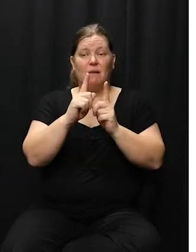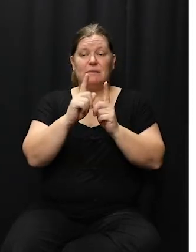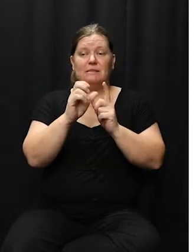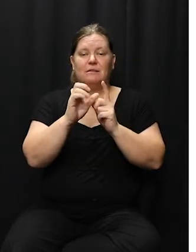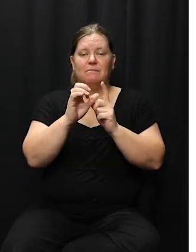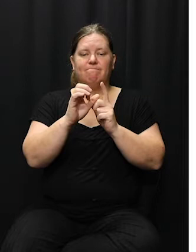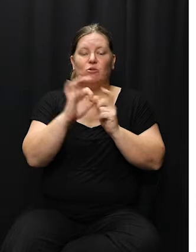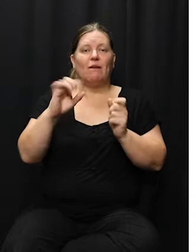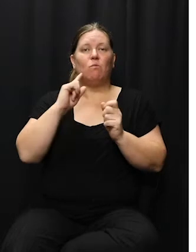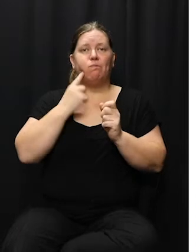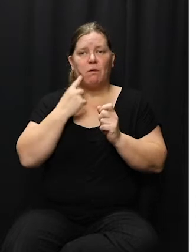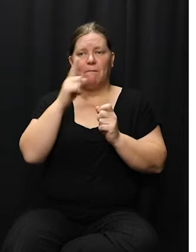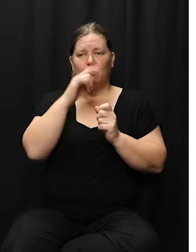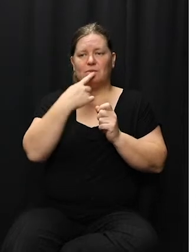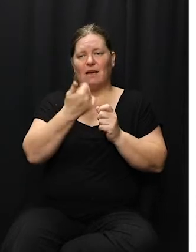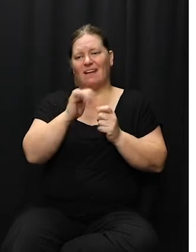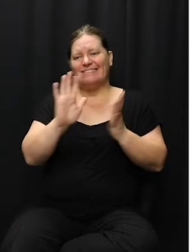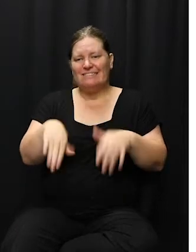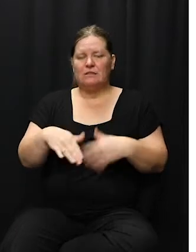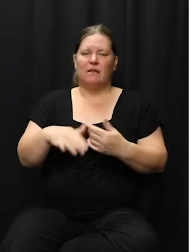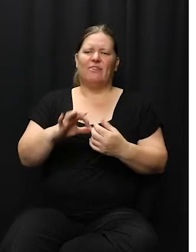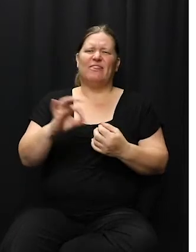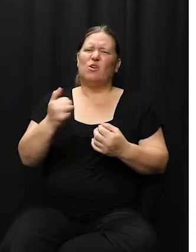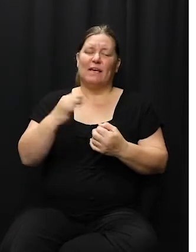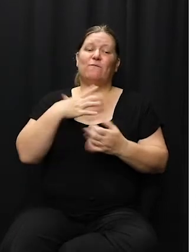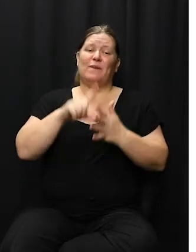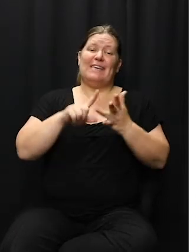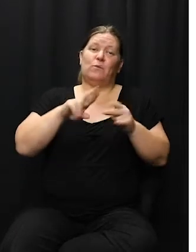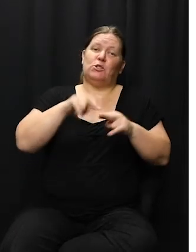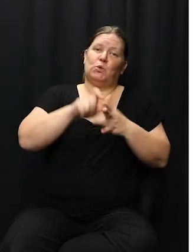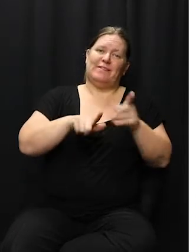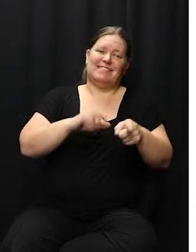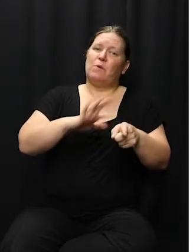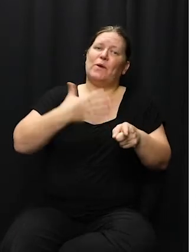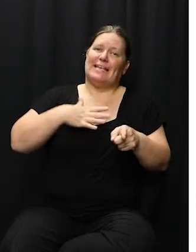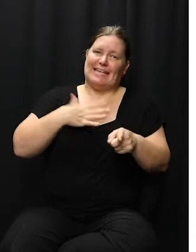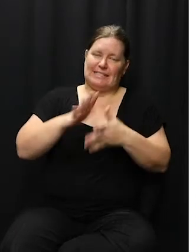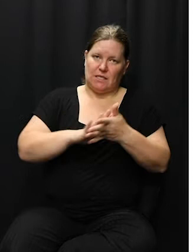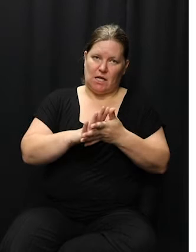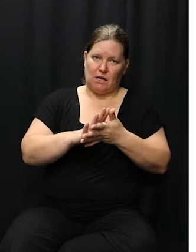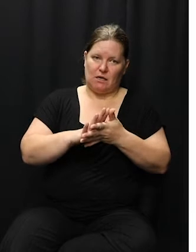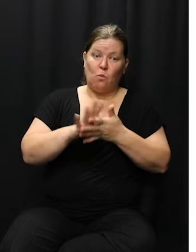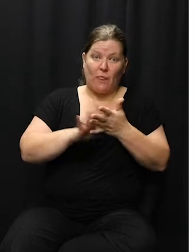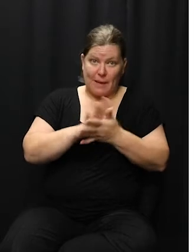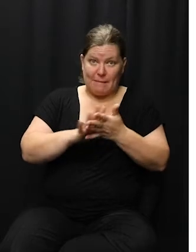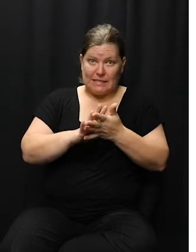it, but oftentimes it's not actually willful. It's like people use expressions like, oh, they won't need